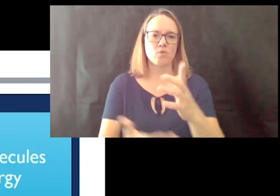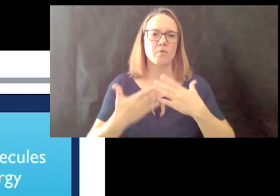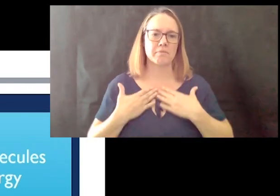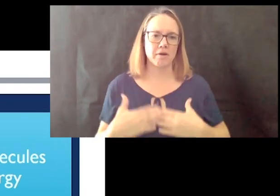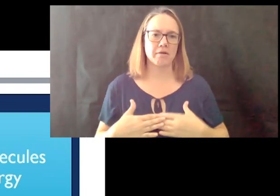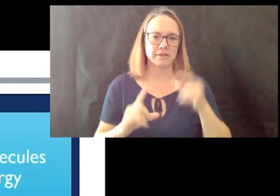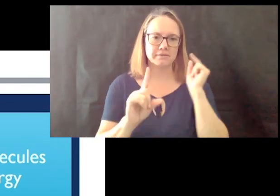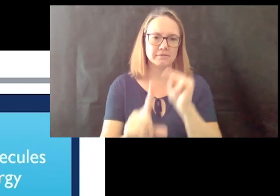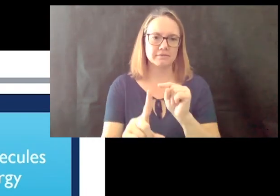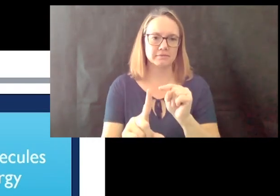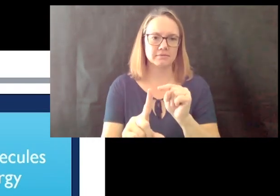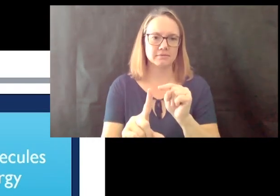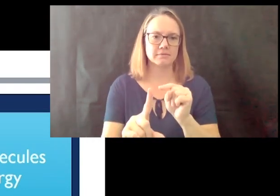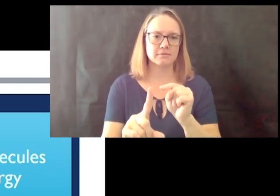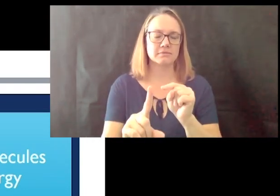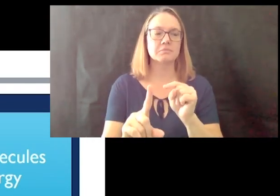body.